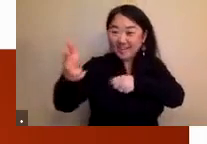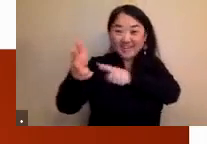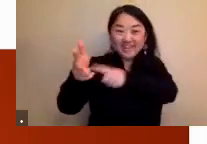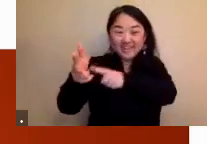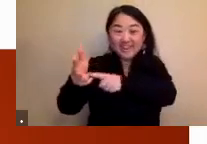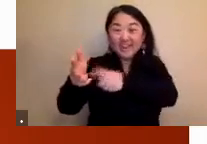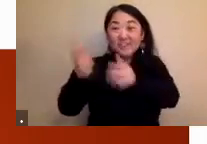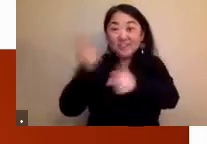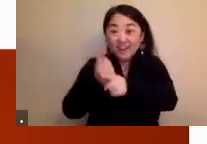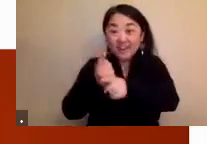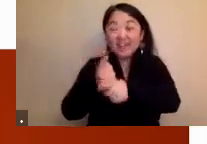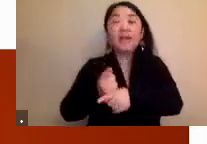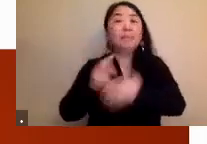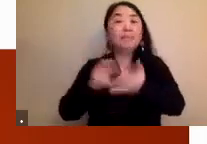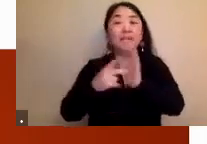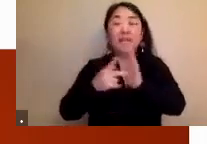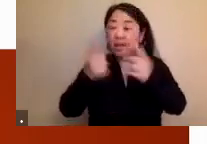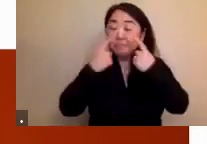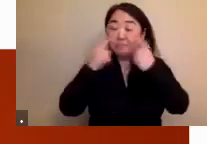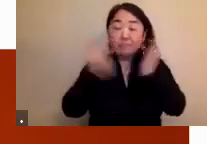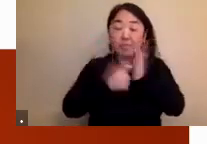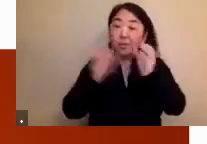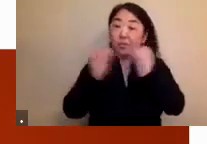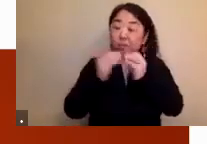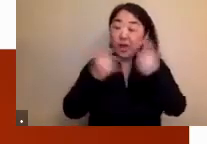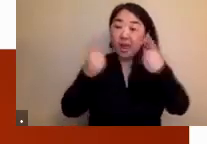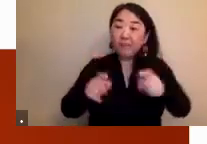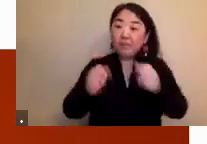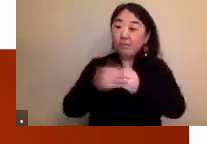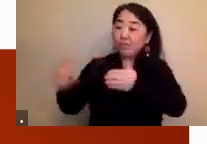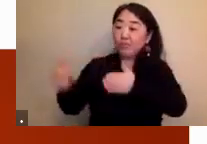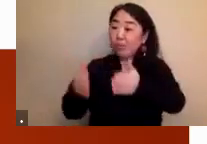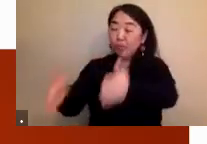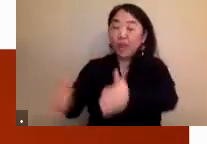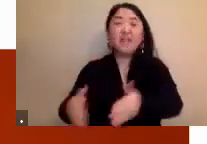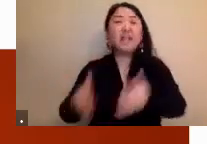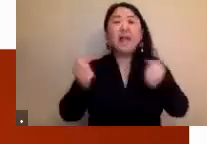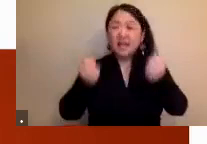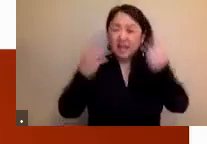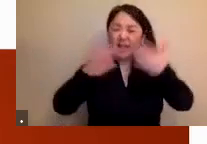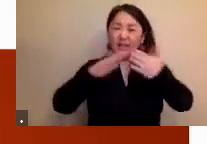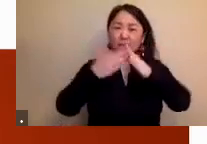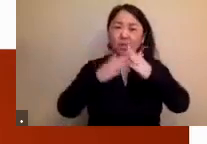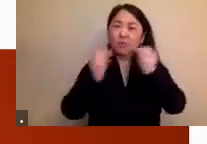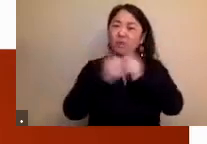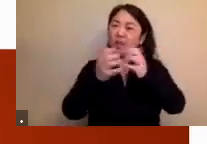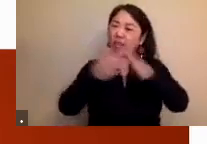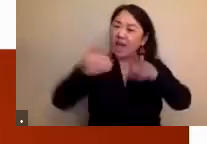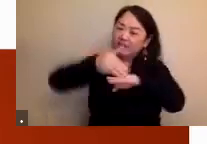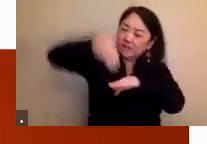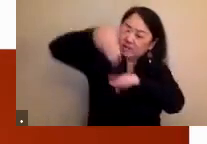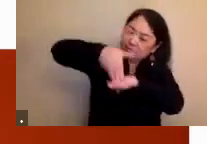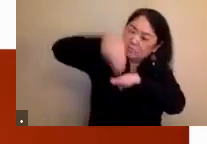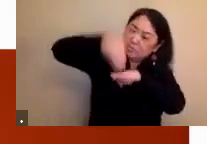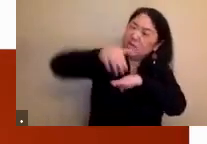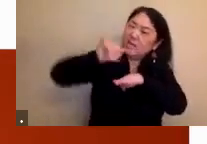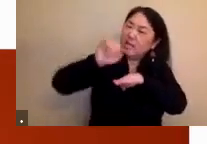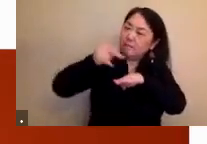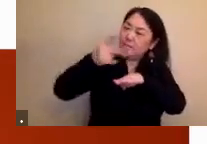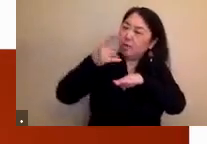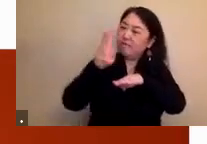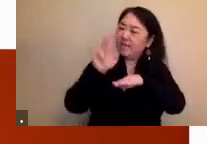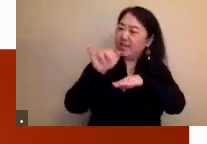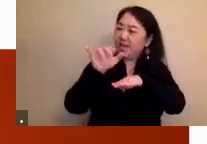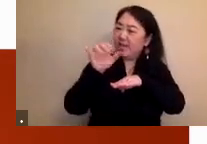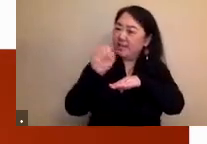bike lanes in our roadways as well. They're in communities where there's lots of impervious surfaces, because we recognize also